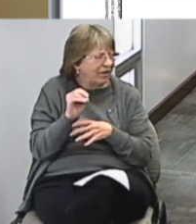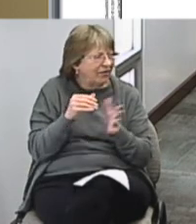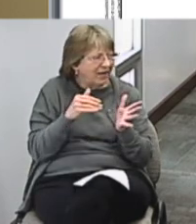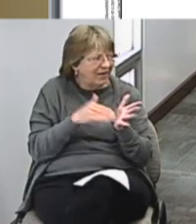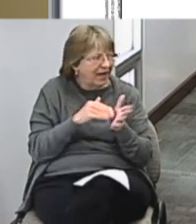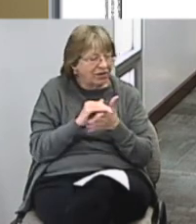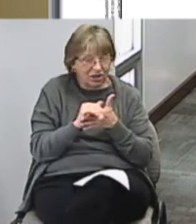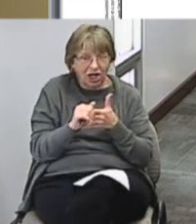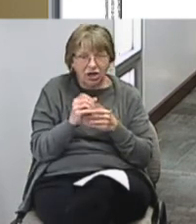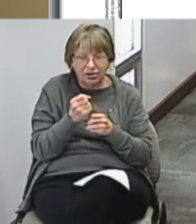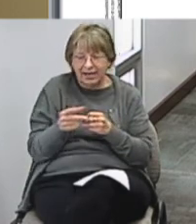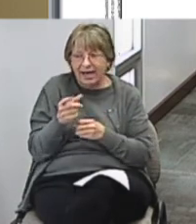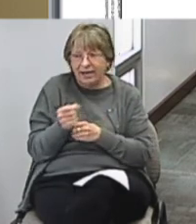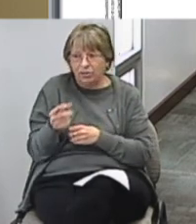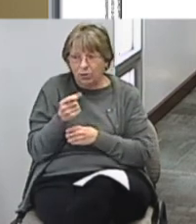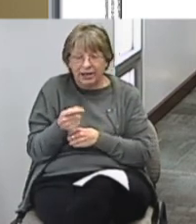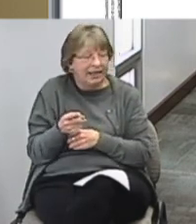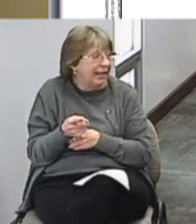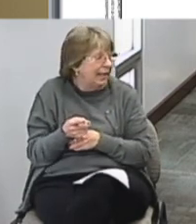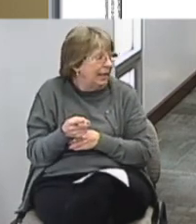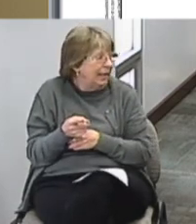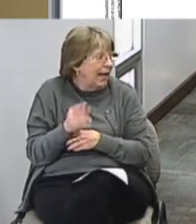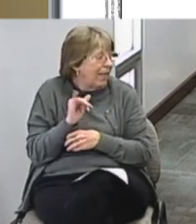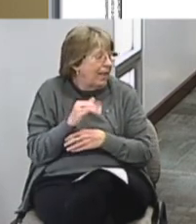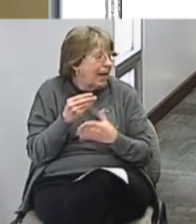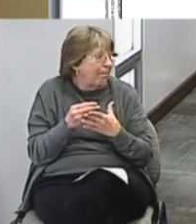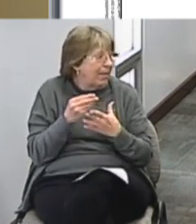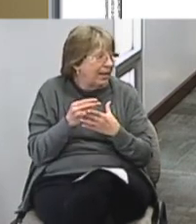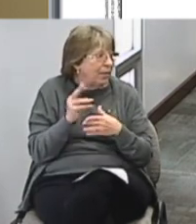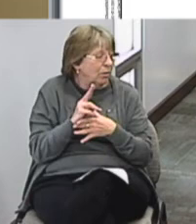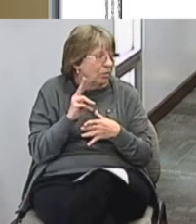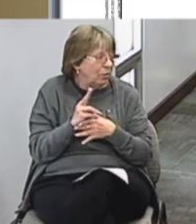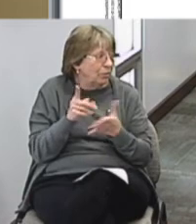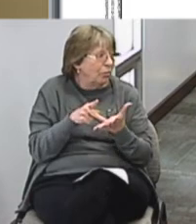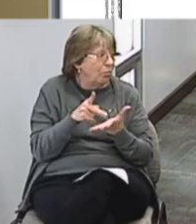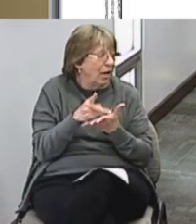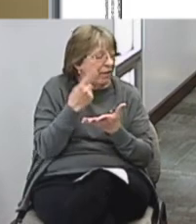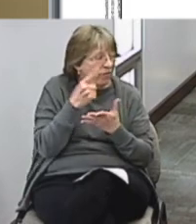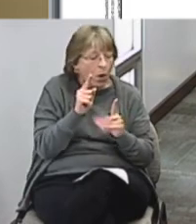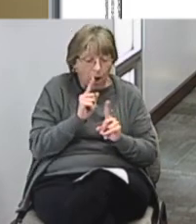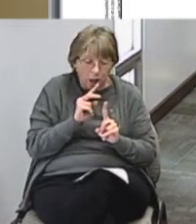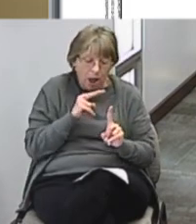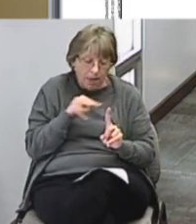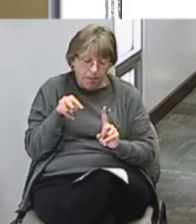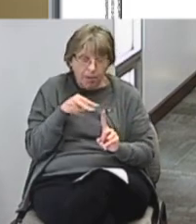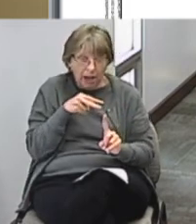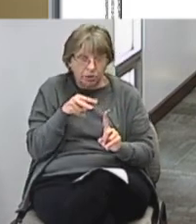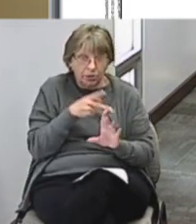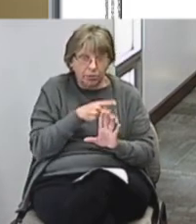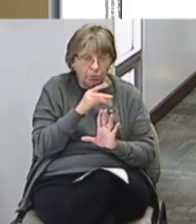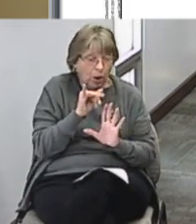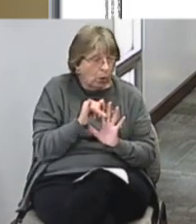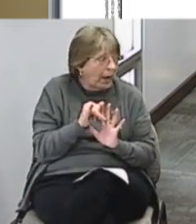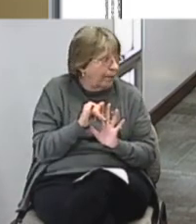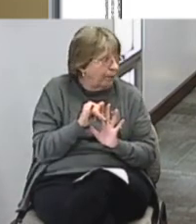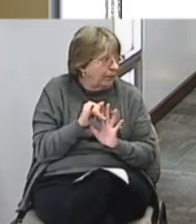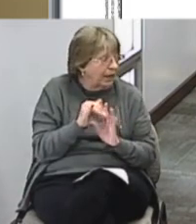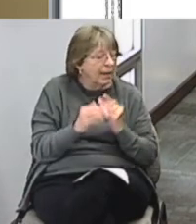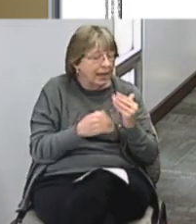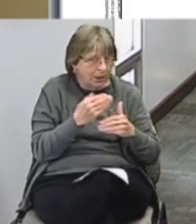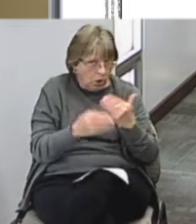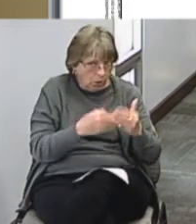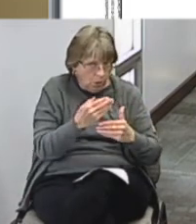time period. And that money was used to help pay for the monitoring program that's ongoing, as well